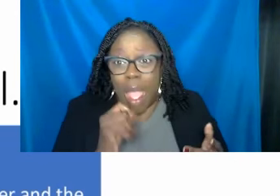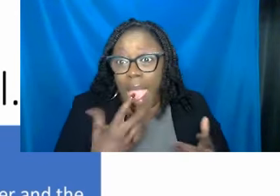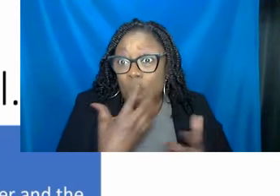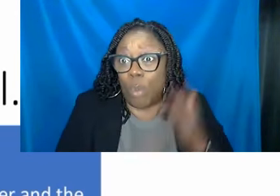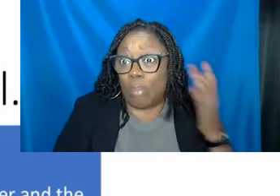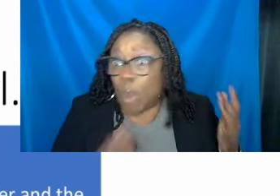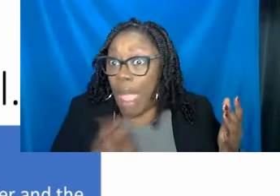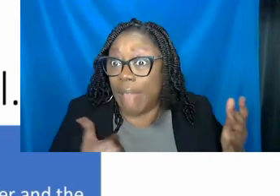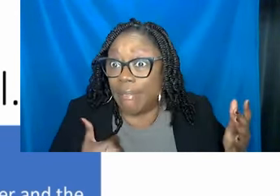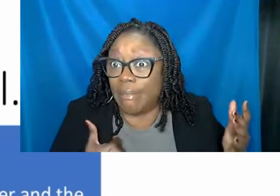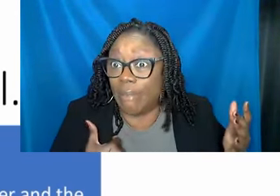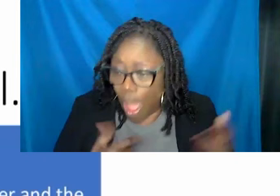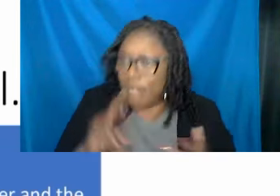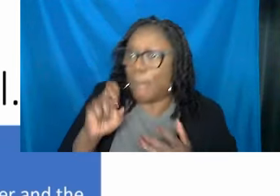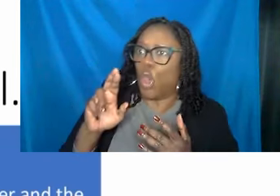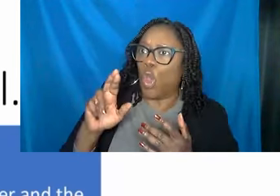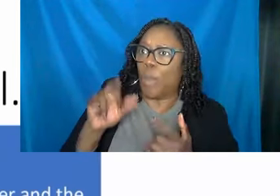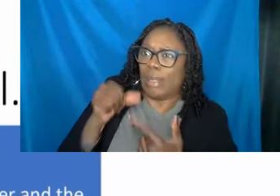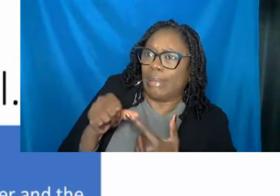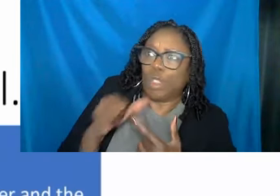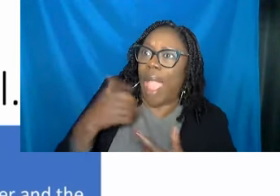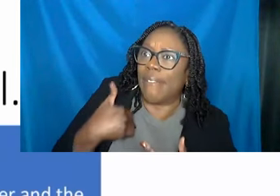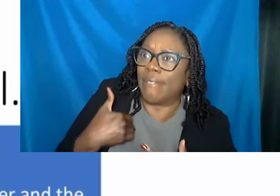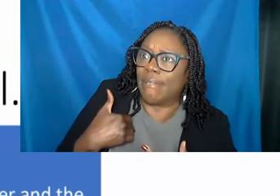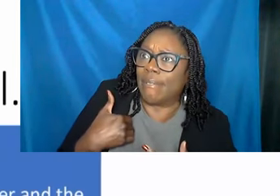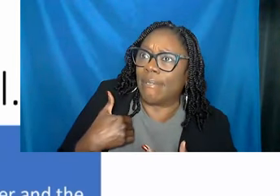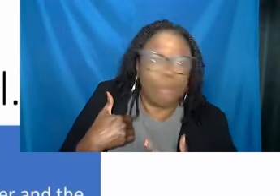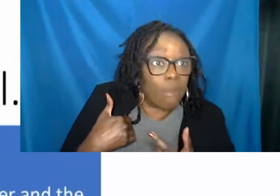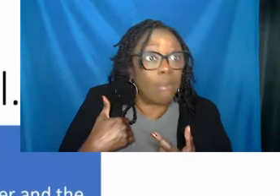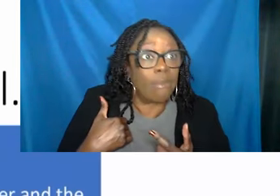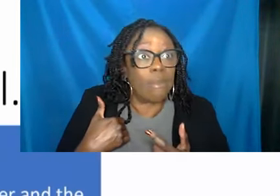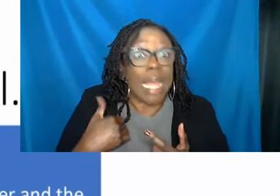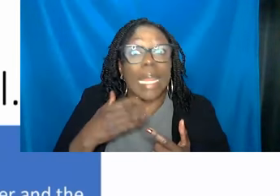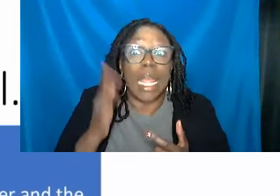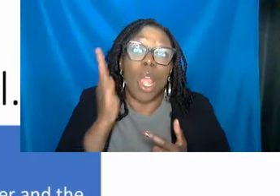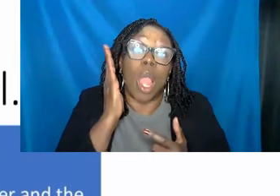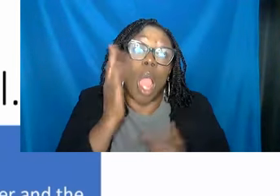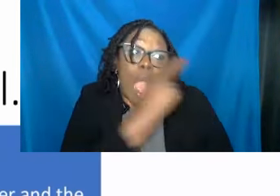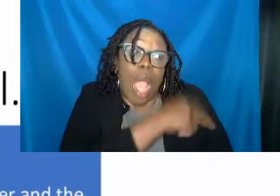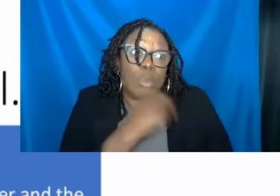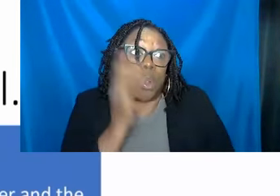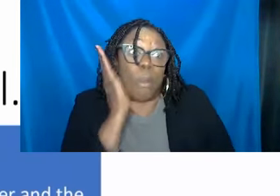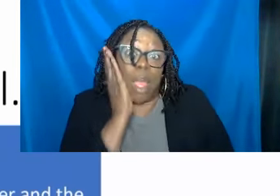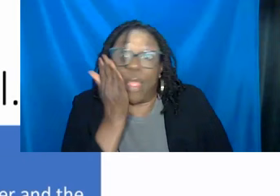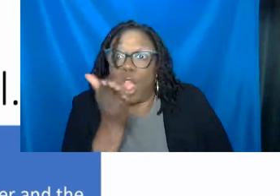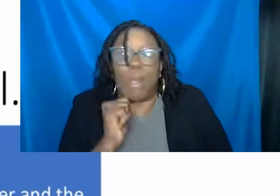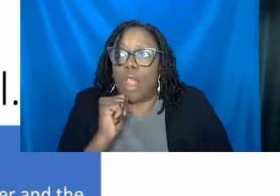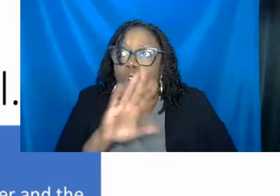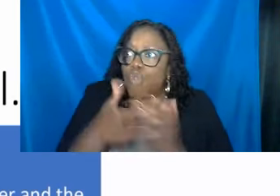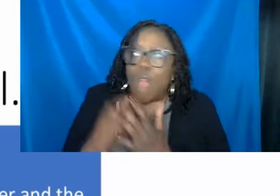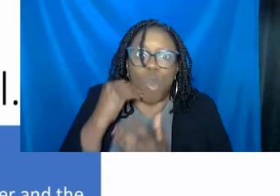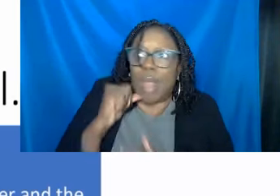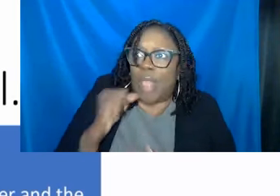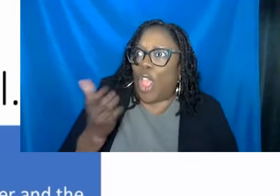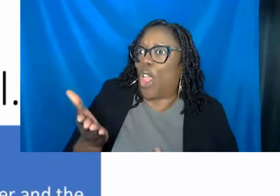vice versa, right? They need the hospital bed, they're coming home, and guess what? It's not there. So, and